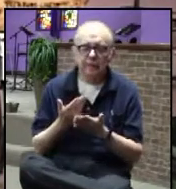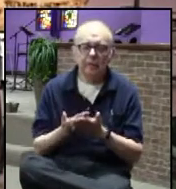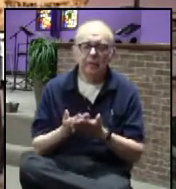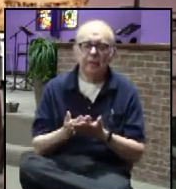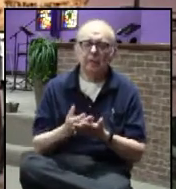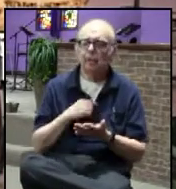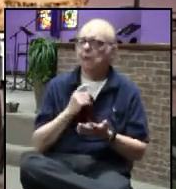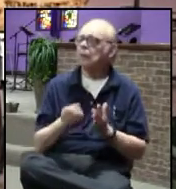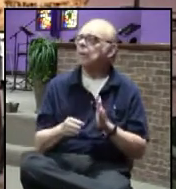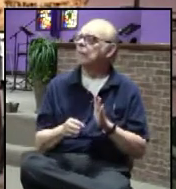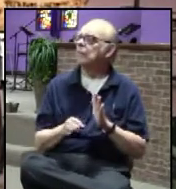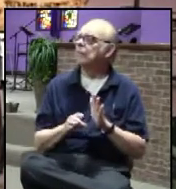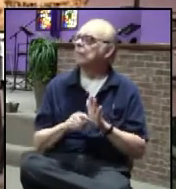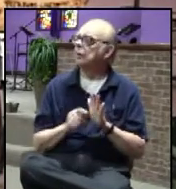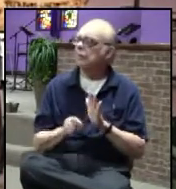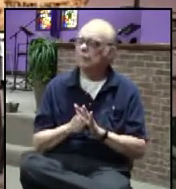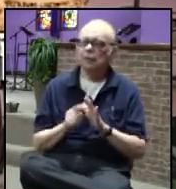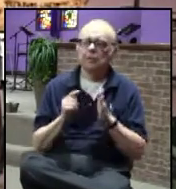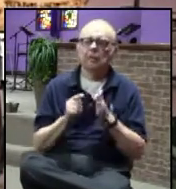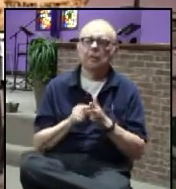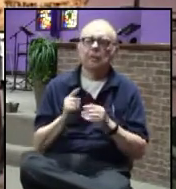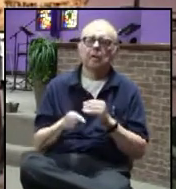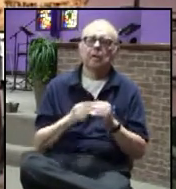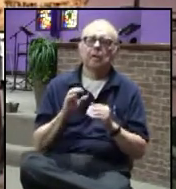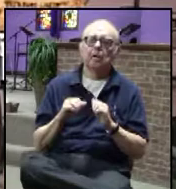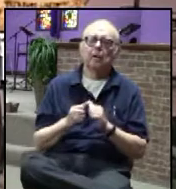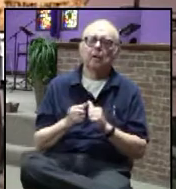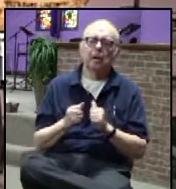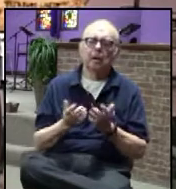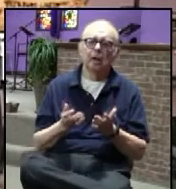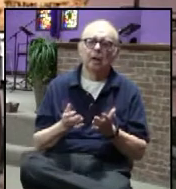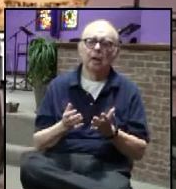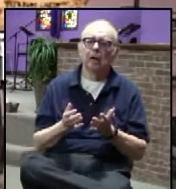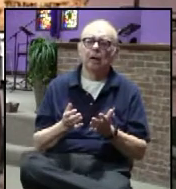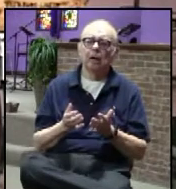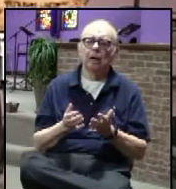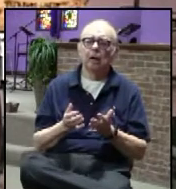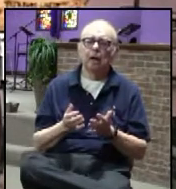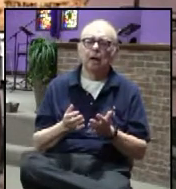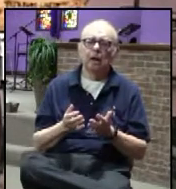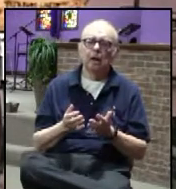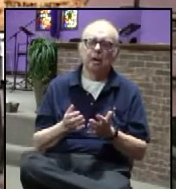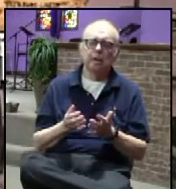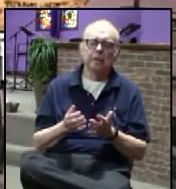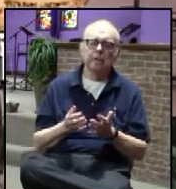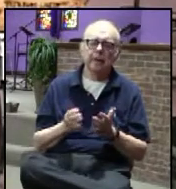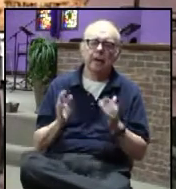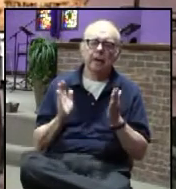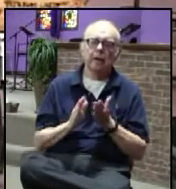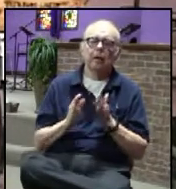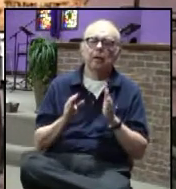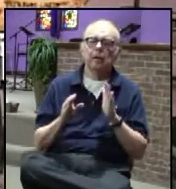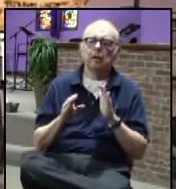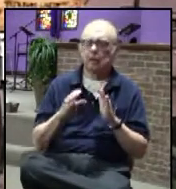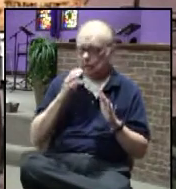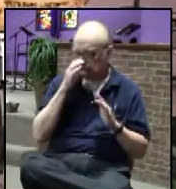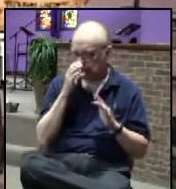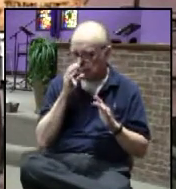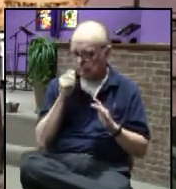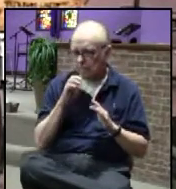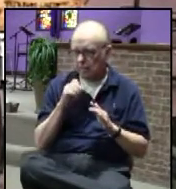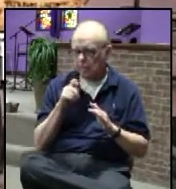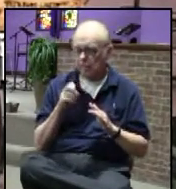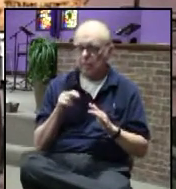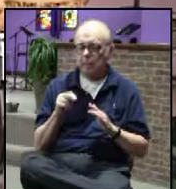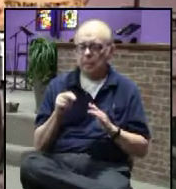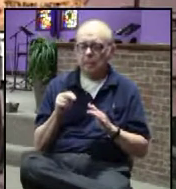another clip that I'd like to show you about how a little cartoon or a little movie that